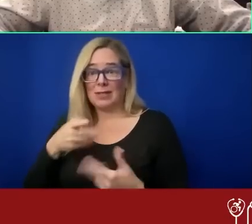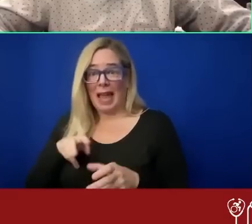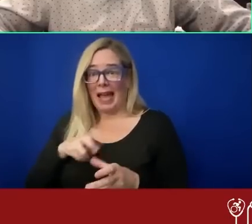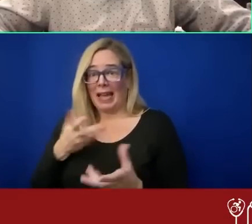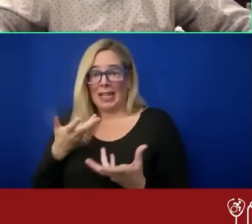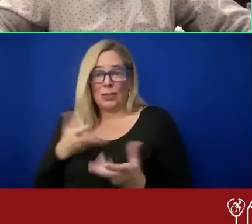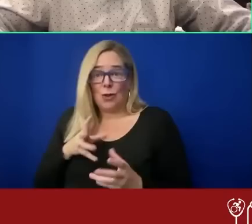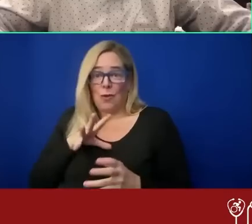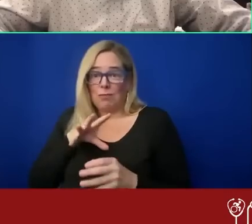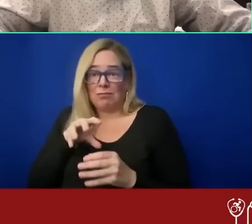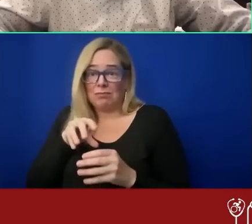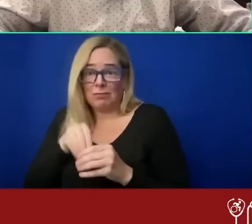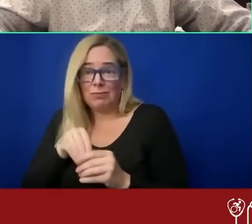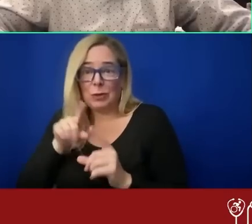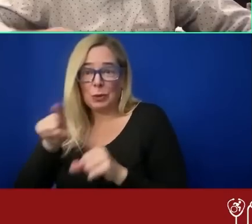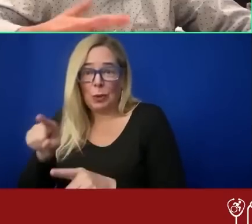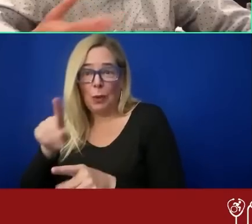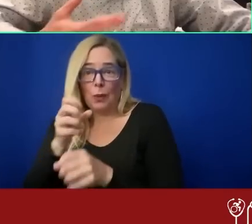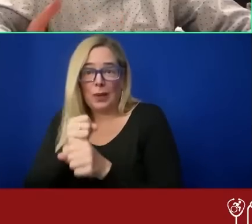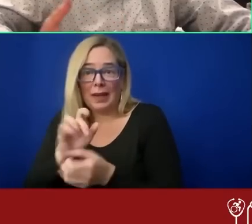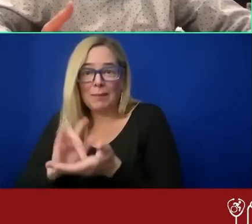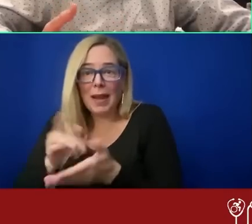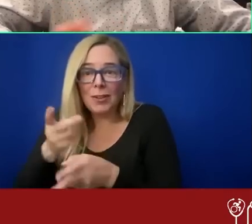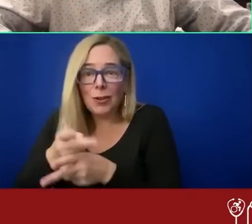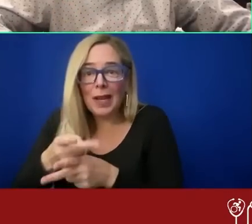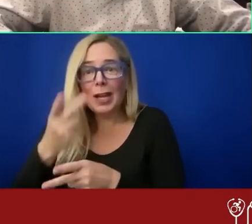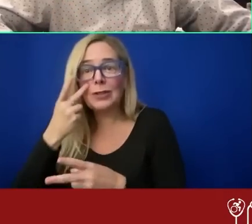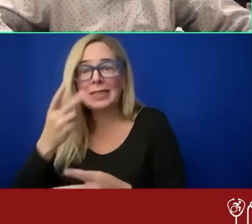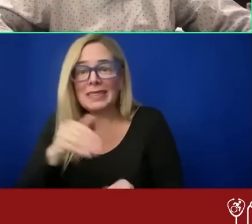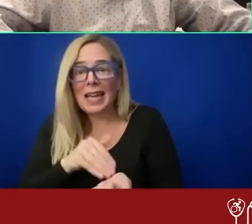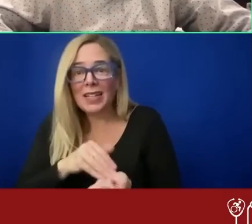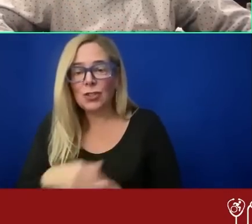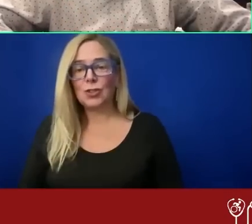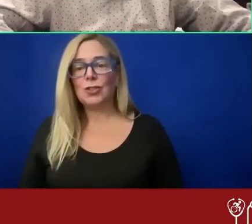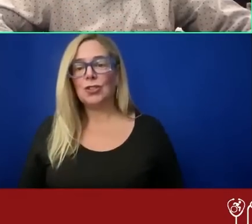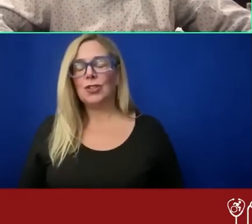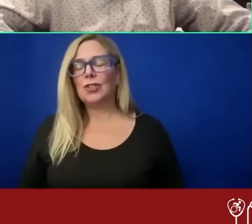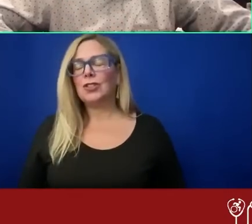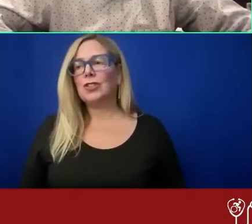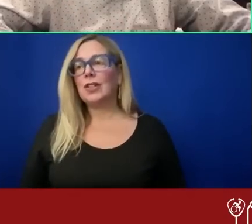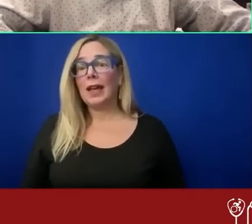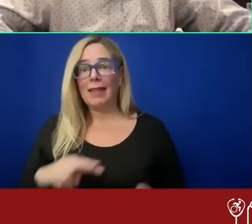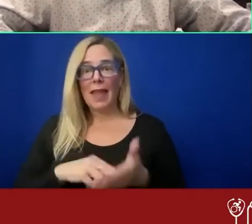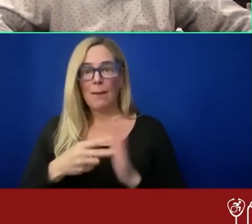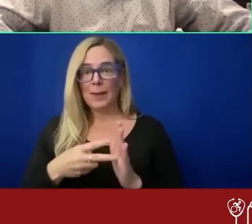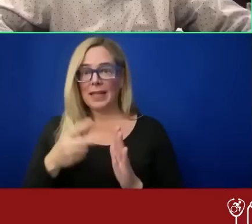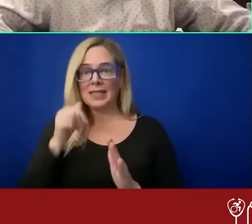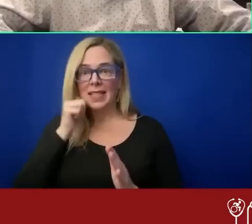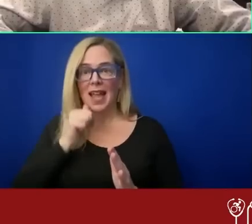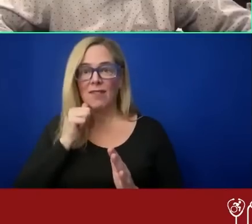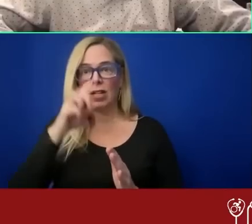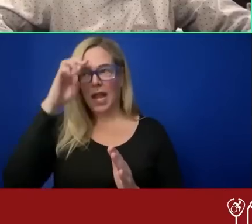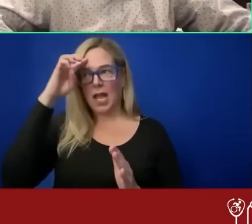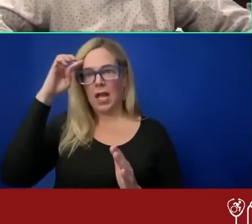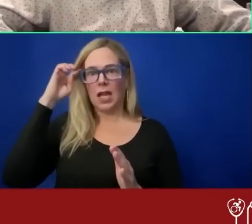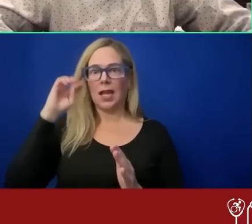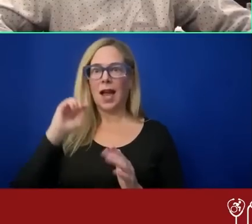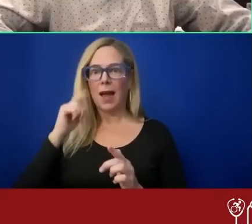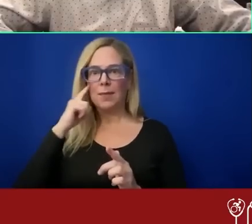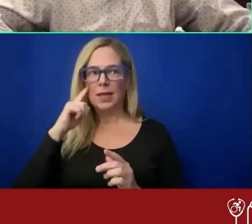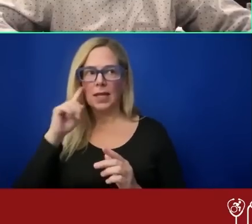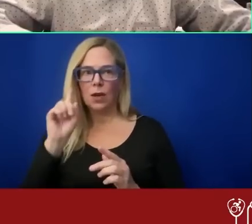This also means that whenever I travel, whatever I do in my day-to-day life, I often map out where I can access competent